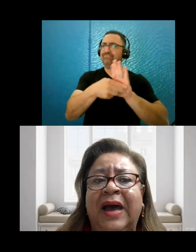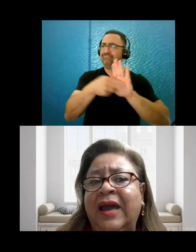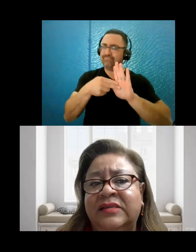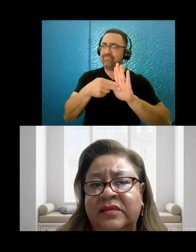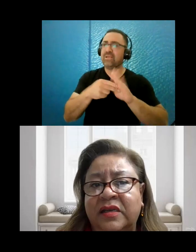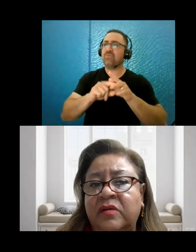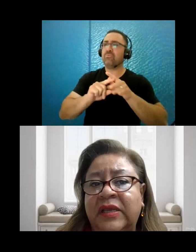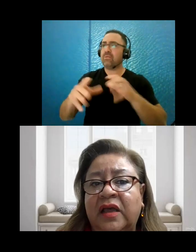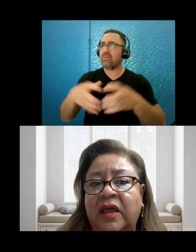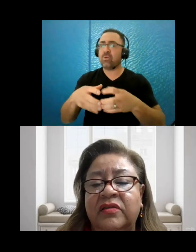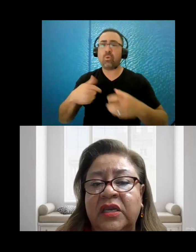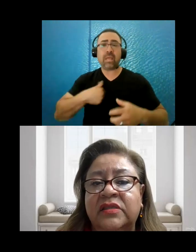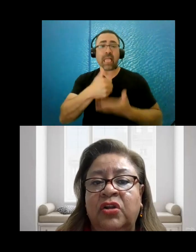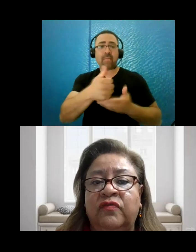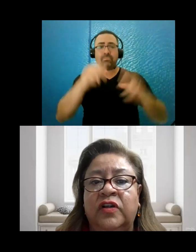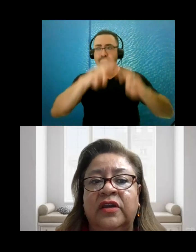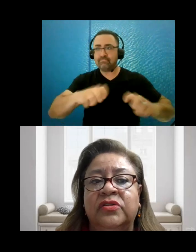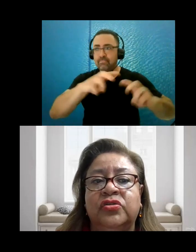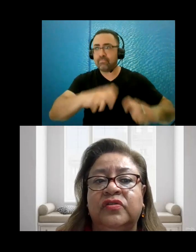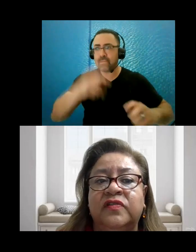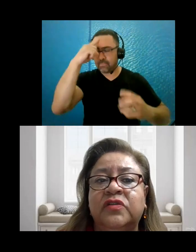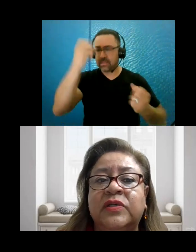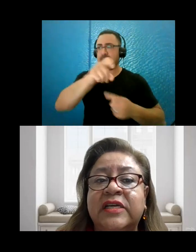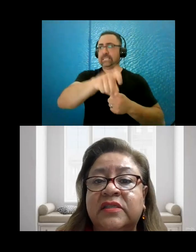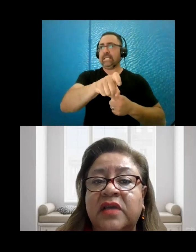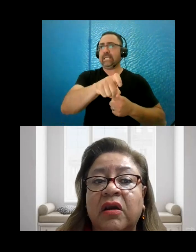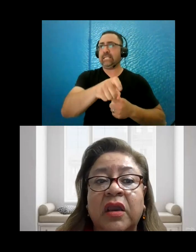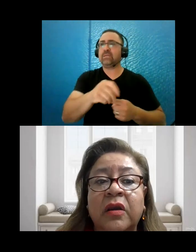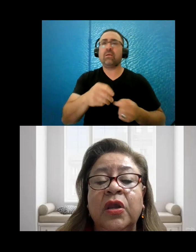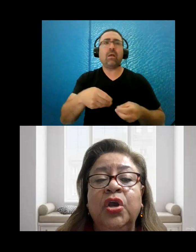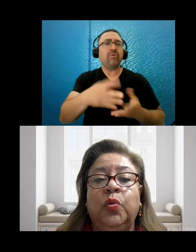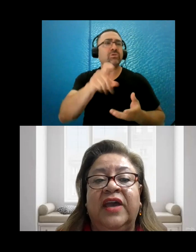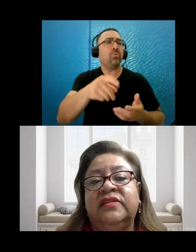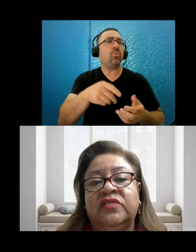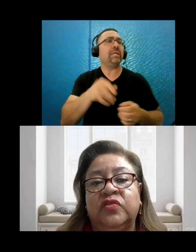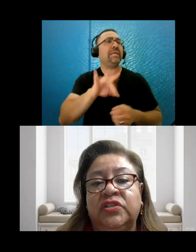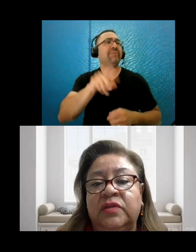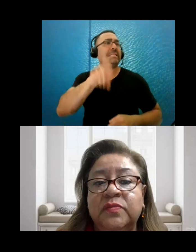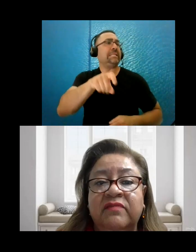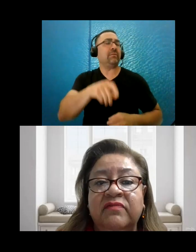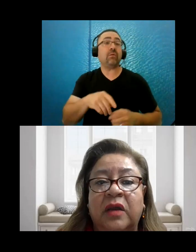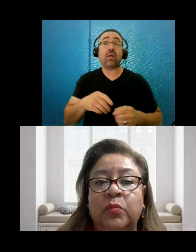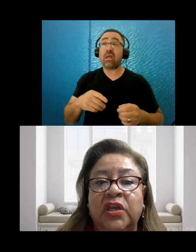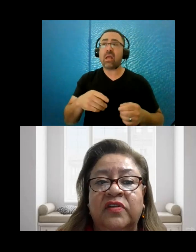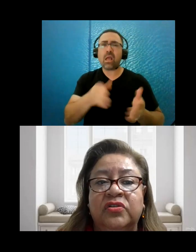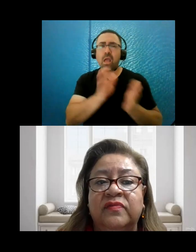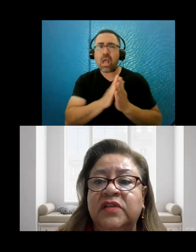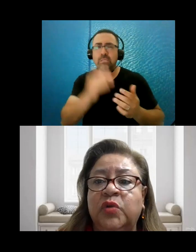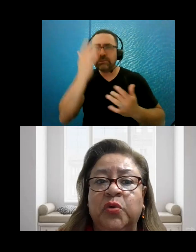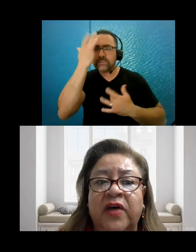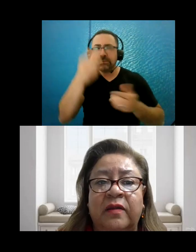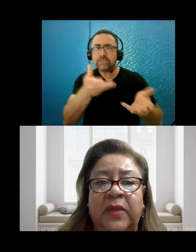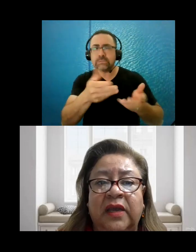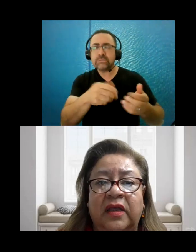help by assessing their mental health needs and offer linkage to services when necessary. We assess for symptoms every time we give a service,